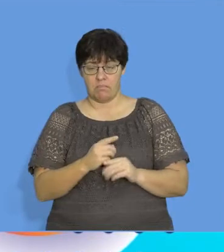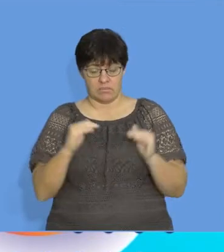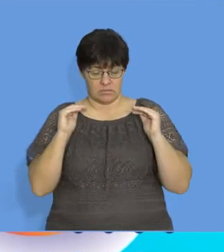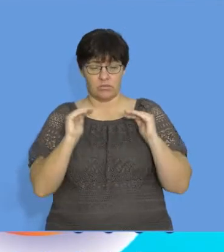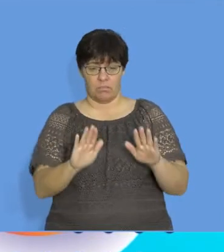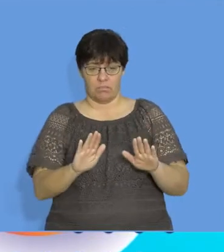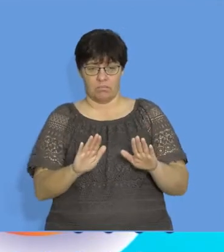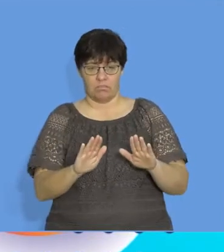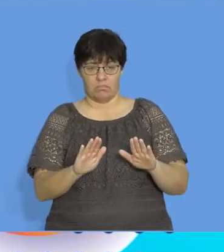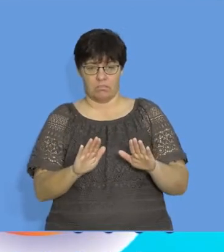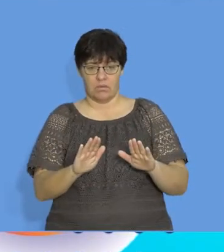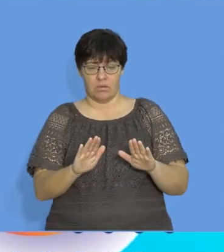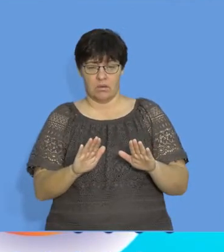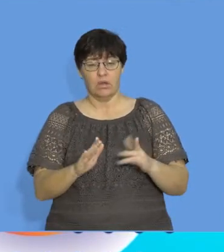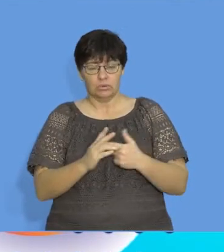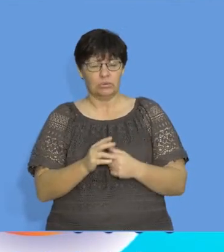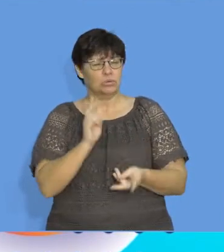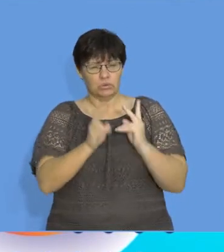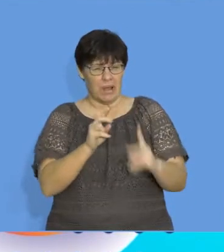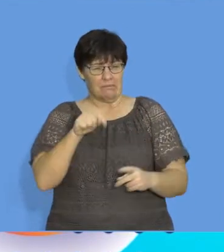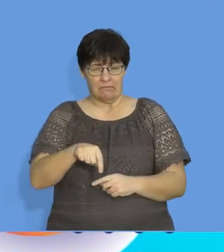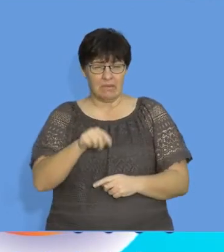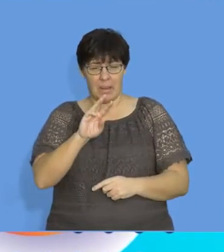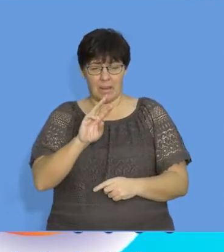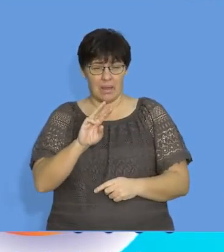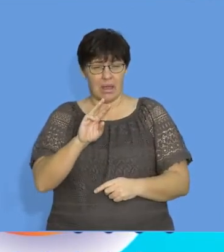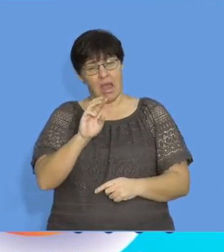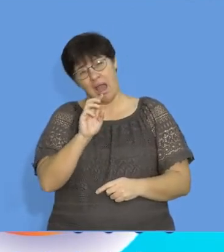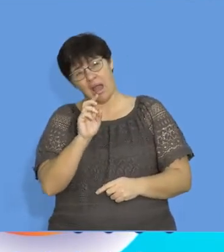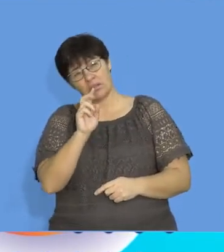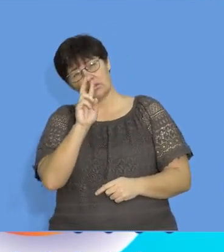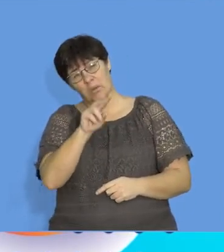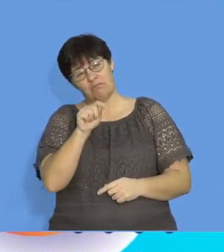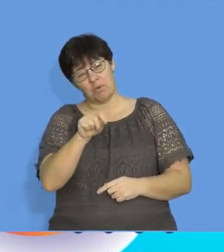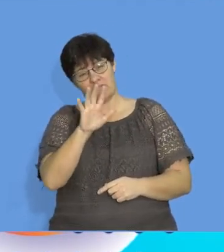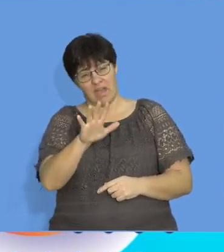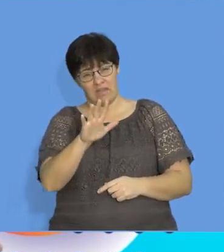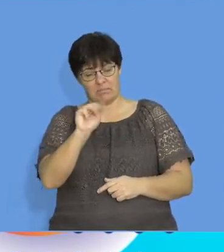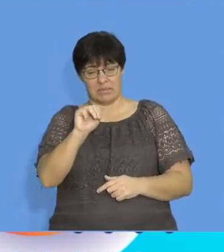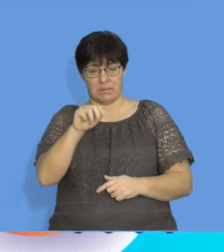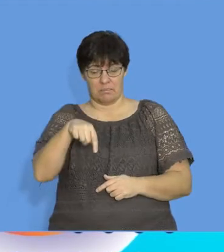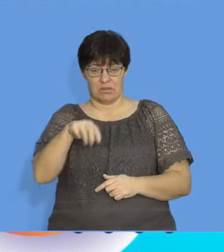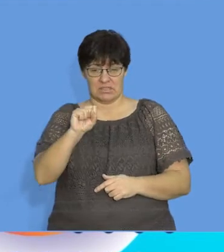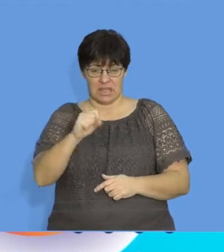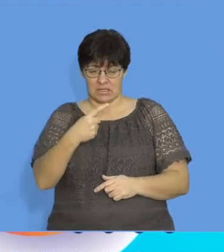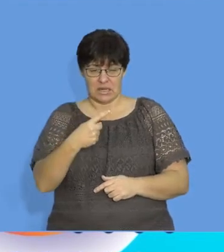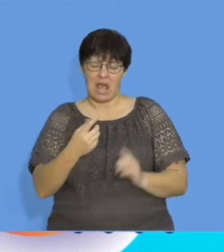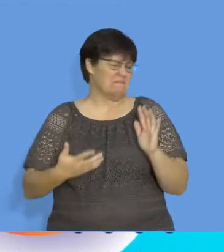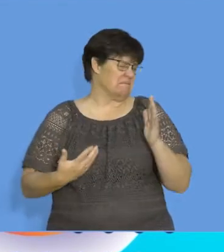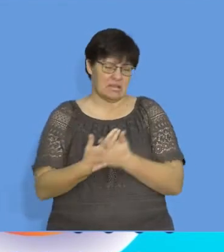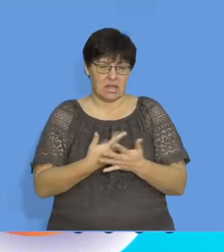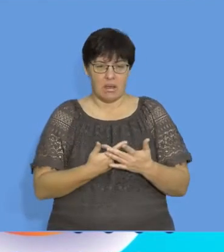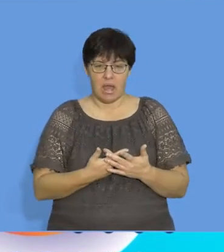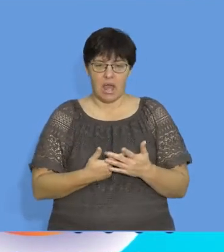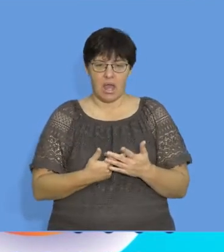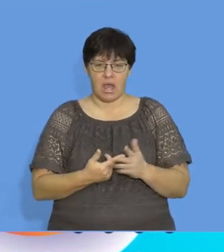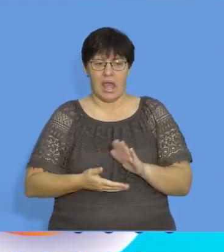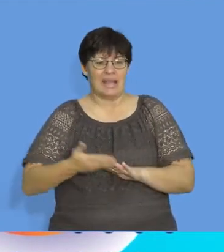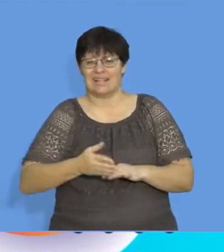stationary to 12 meters per second, 12.5, sorry, instantly. There was no